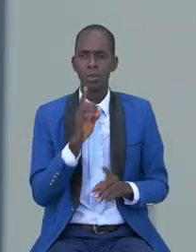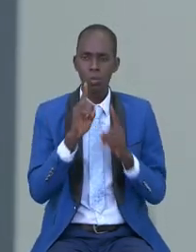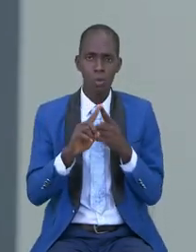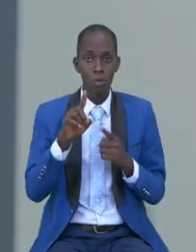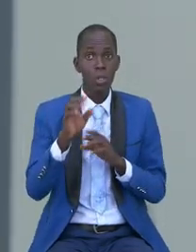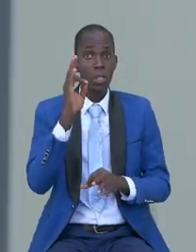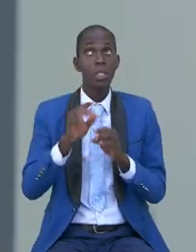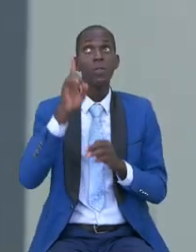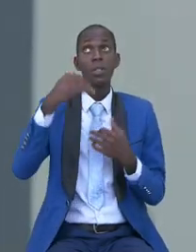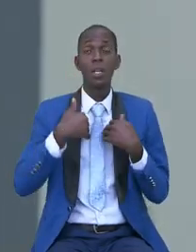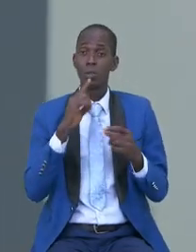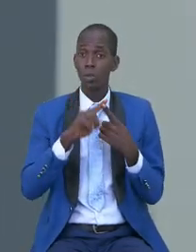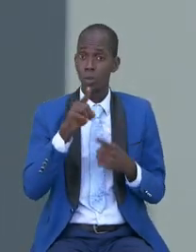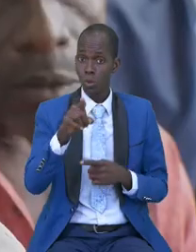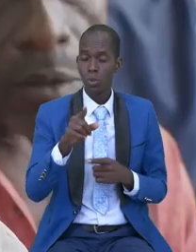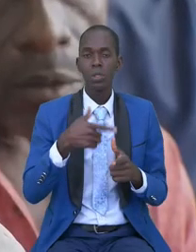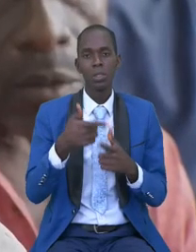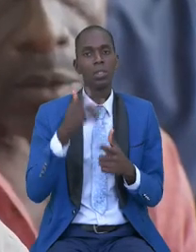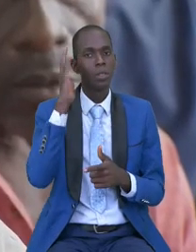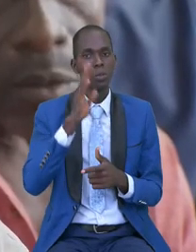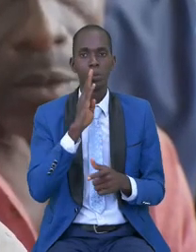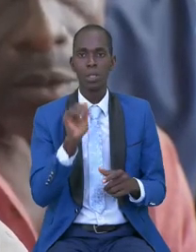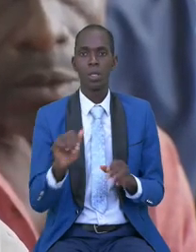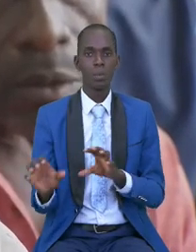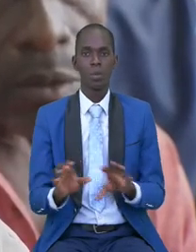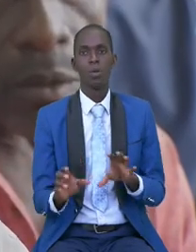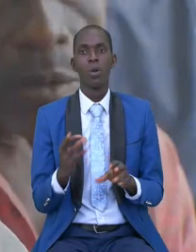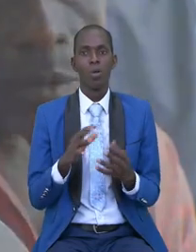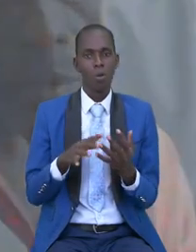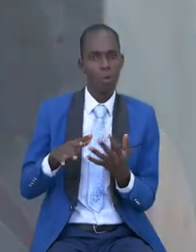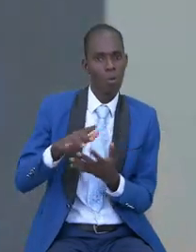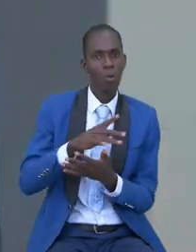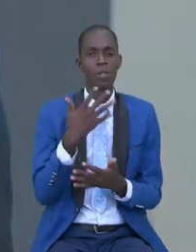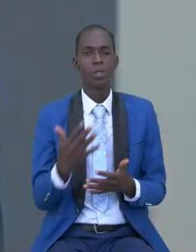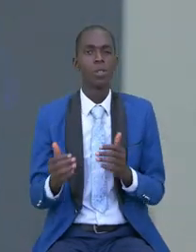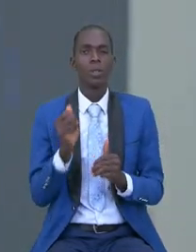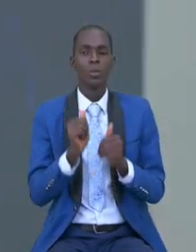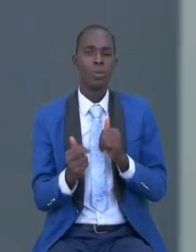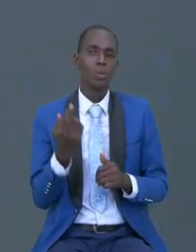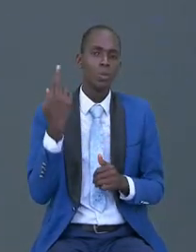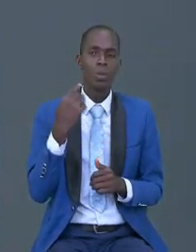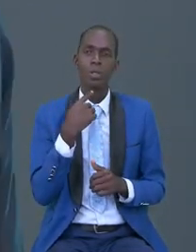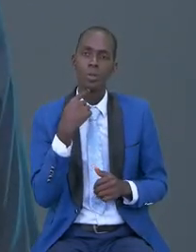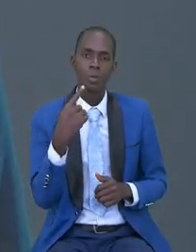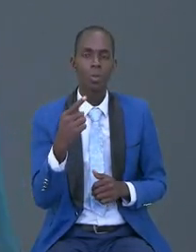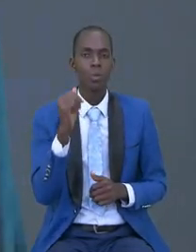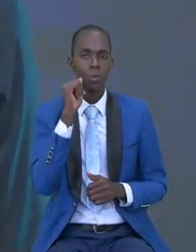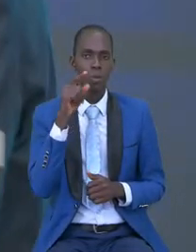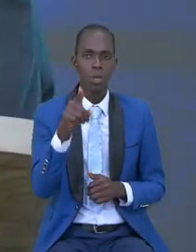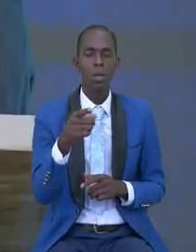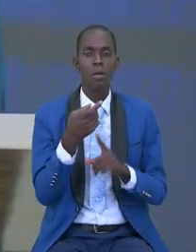you, there shall be a performance. Yeah. Of those things which were told her